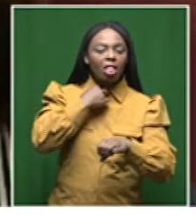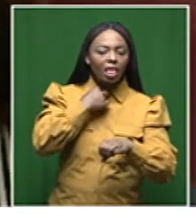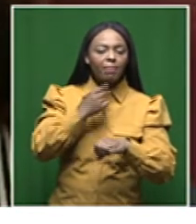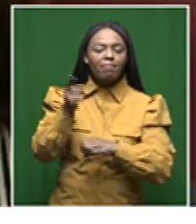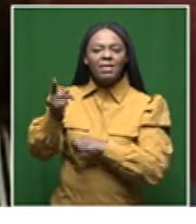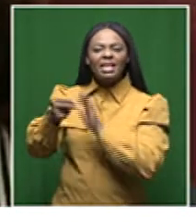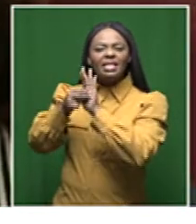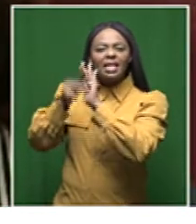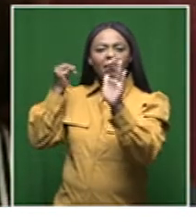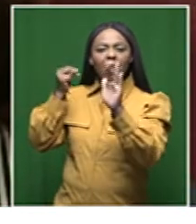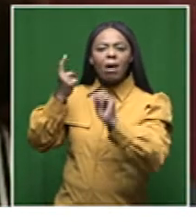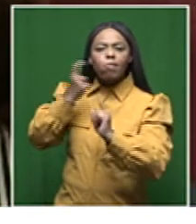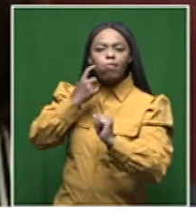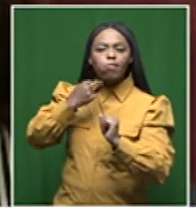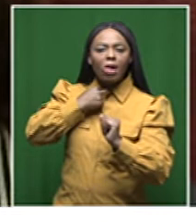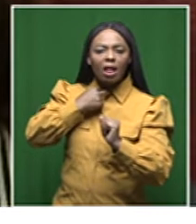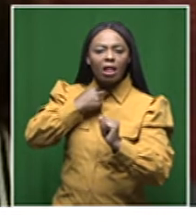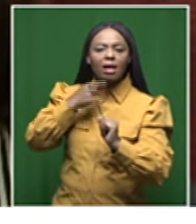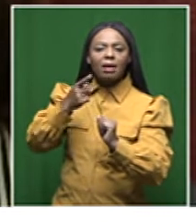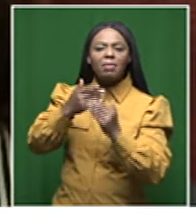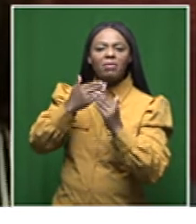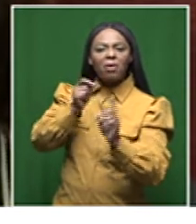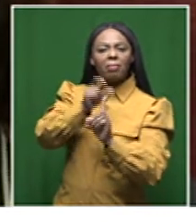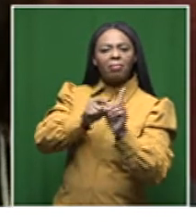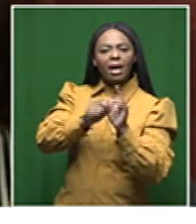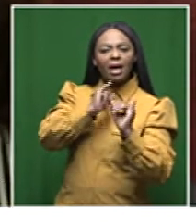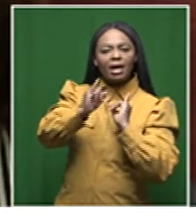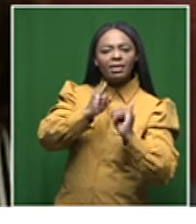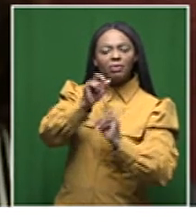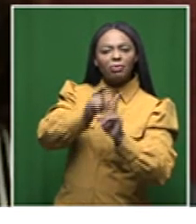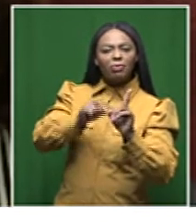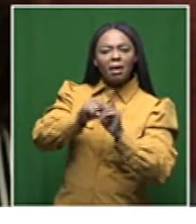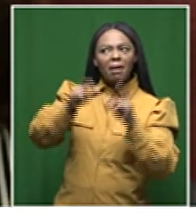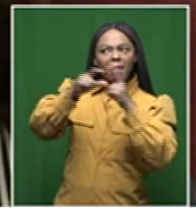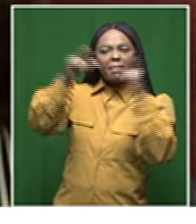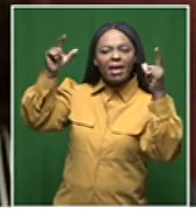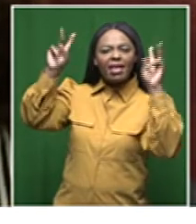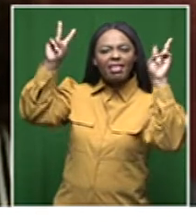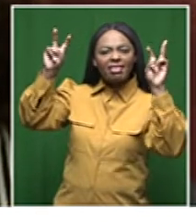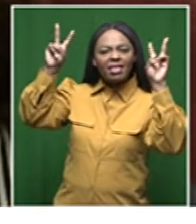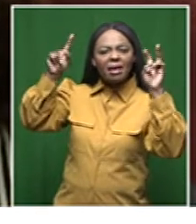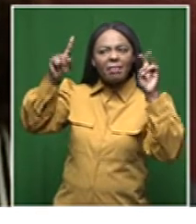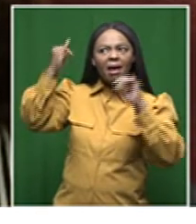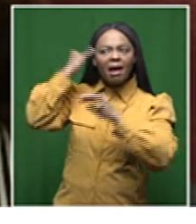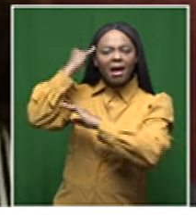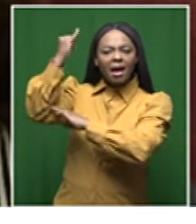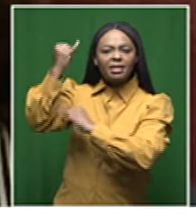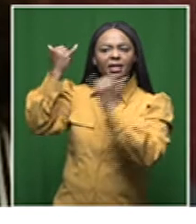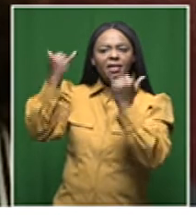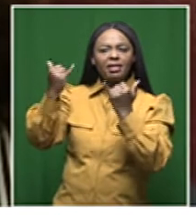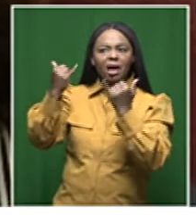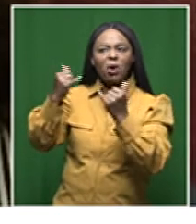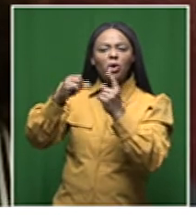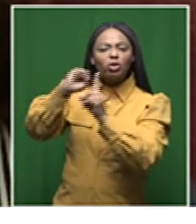of infertility. I think with the guests that we've had on the show, one of the big themes that ride throughout is this idea that what is